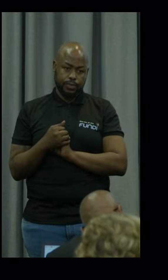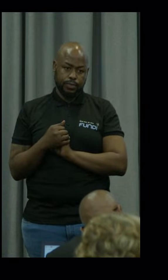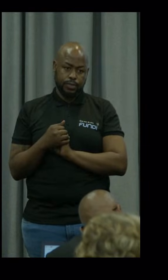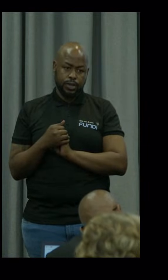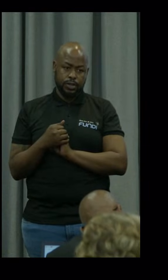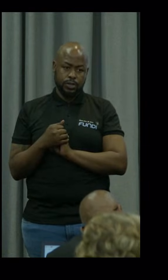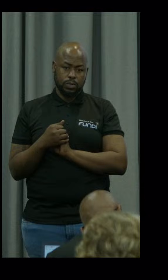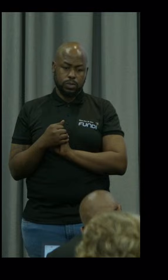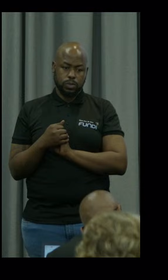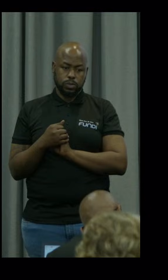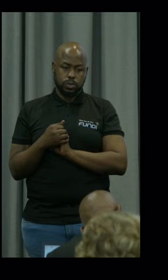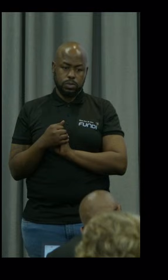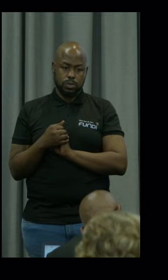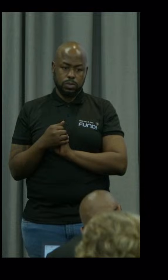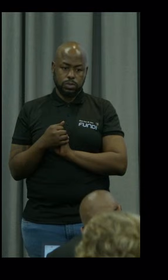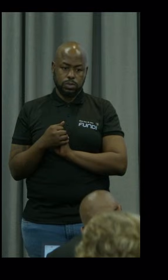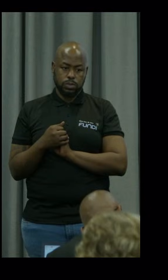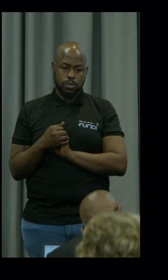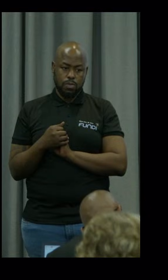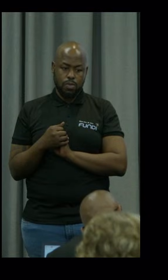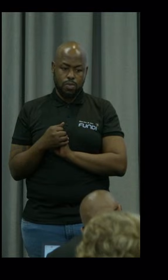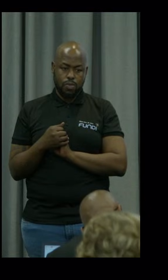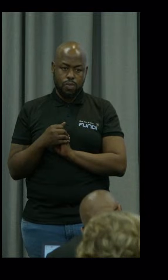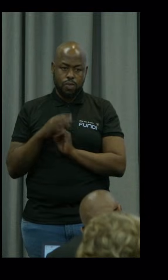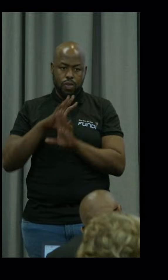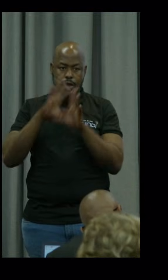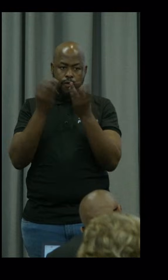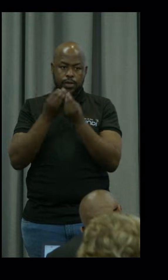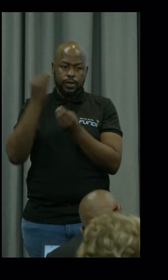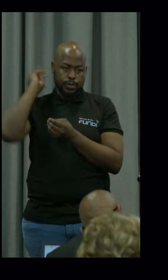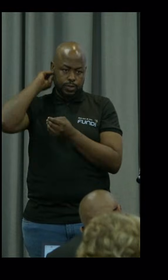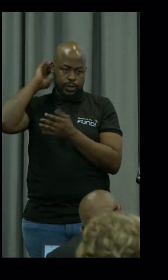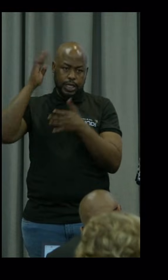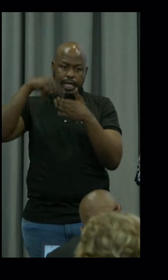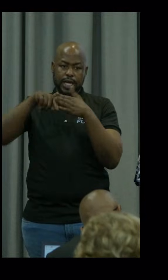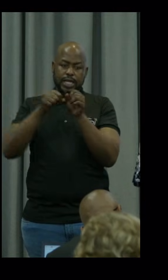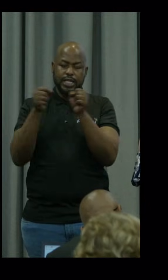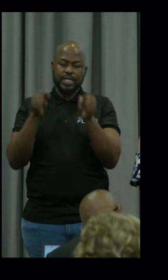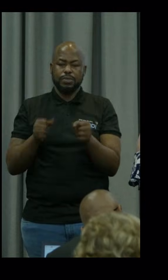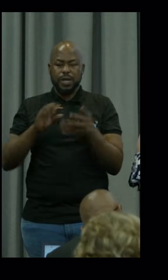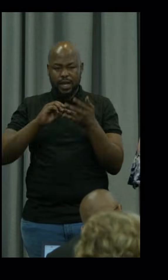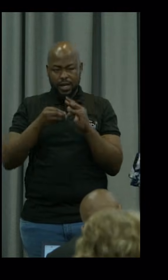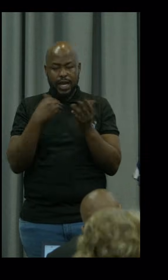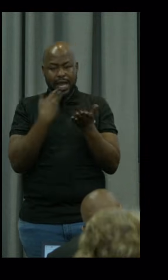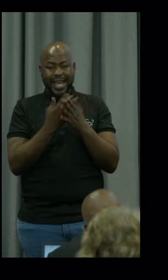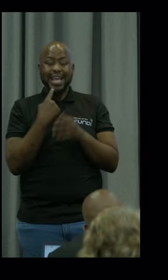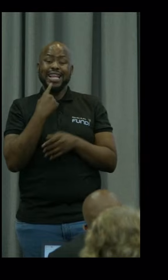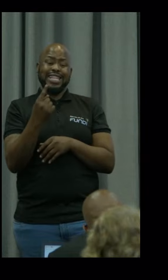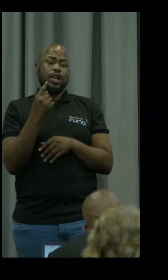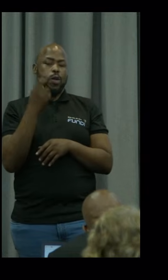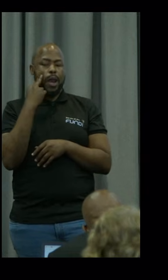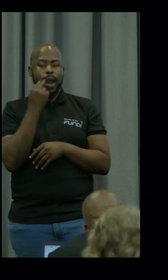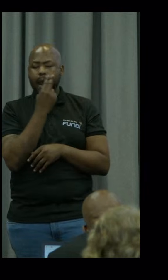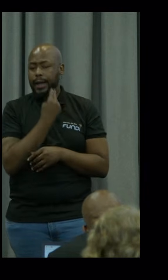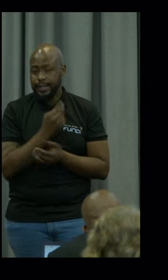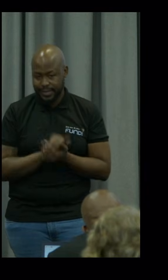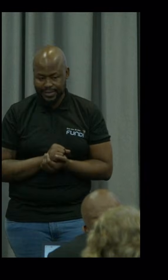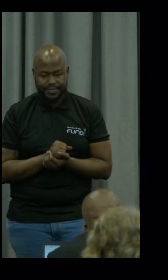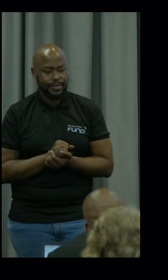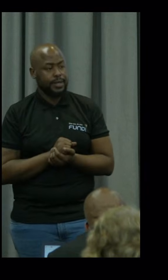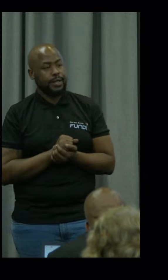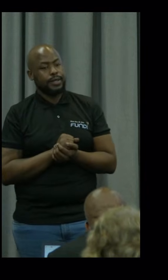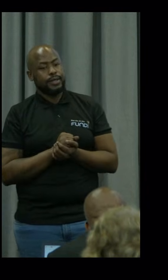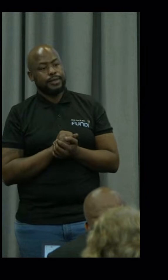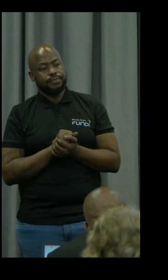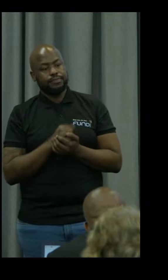Right, factors considered in the model. This is what I was trying to look at. Okay, now I can tell you nicely. Okay.